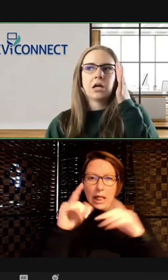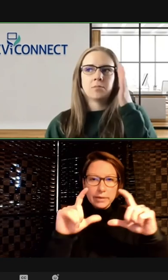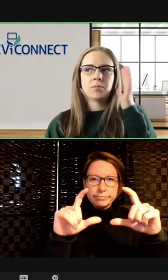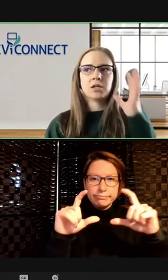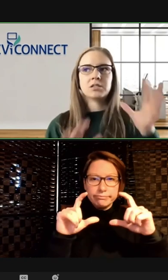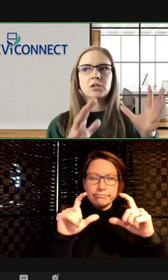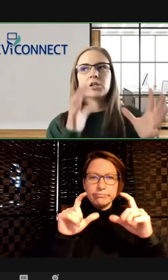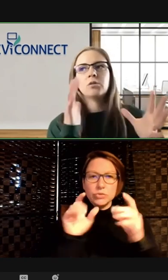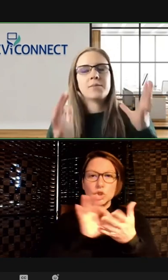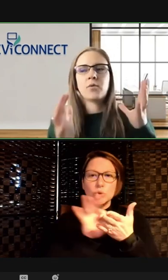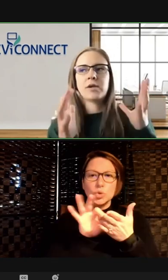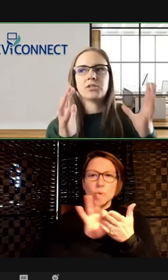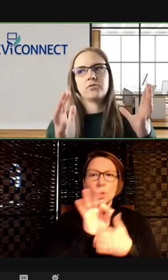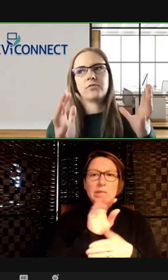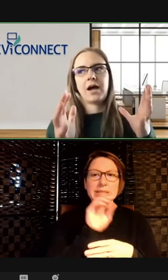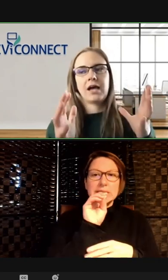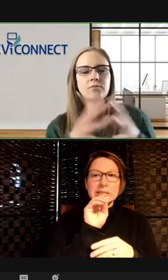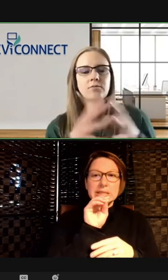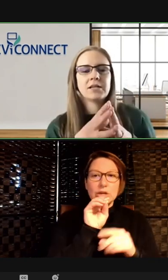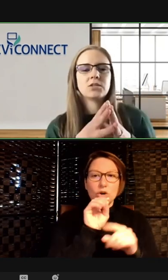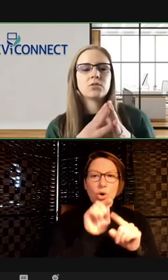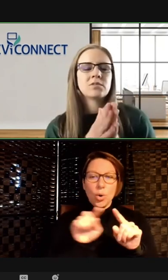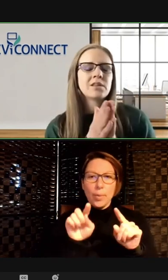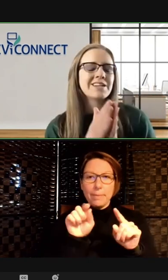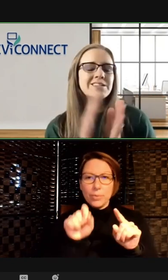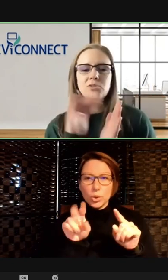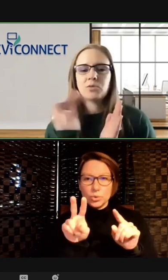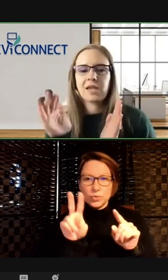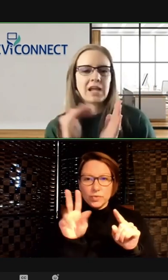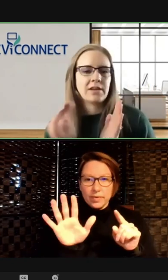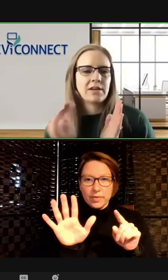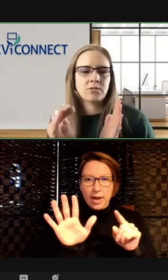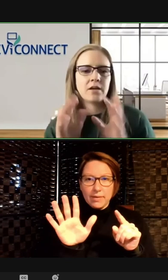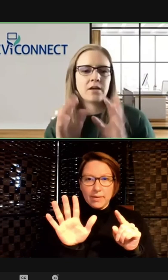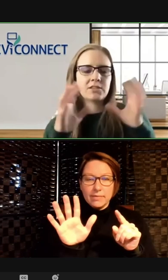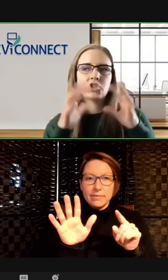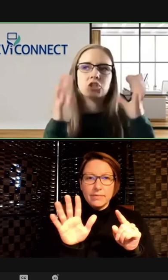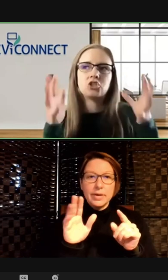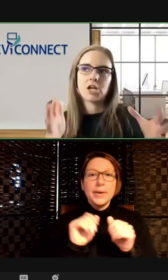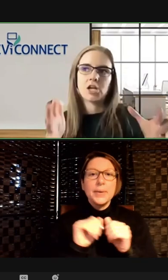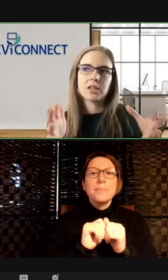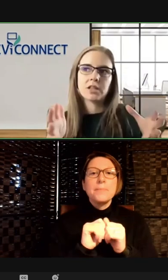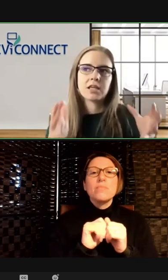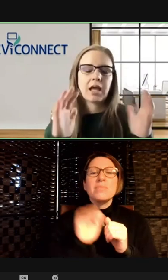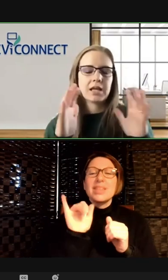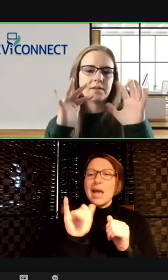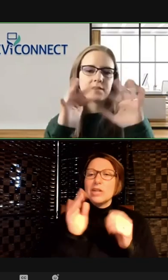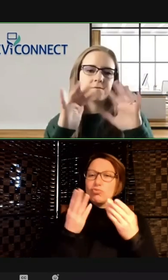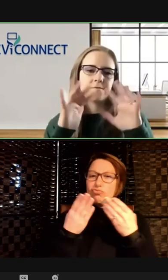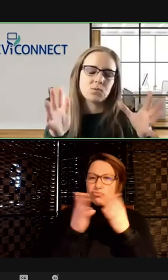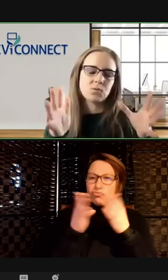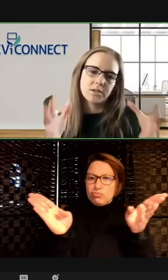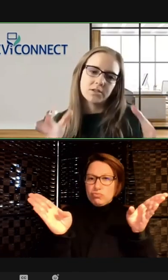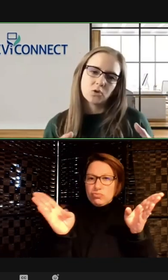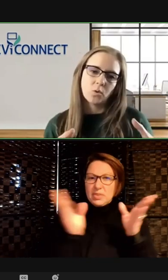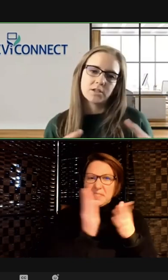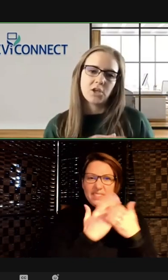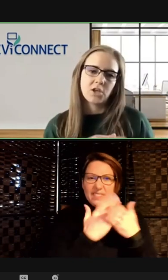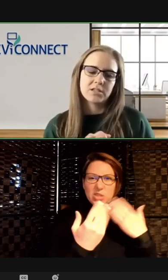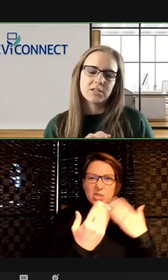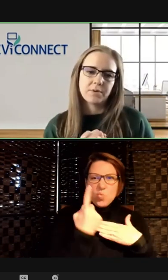are a 0 and a 0.25, right? So that doesn't mean you can't have an outlier. That's just generally kind of like the phase